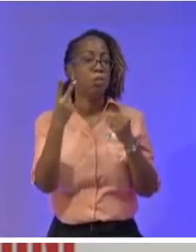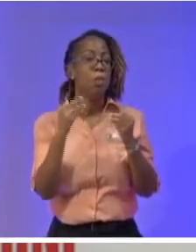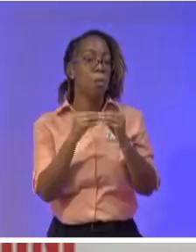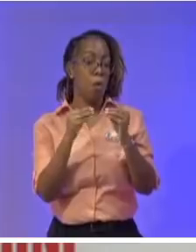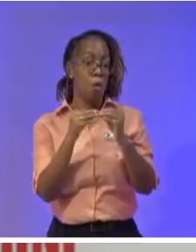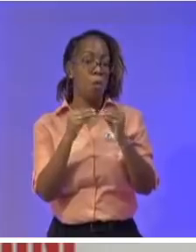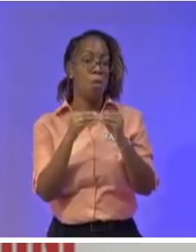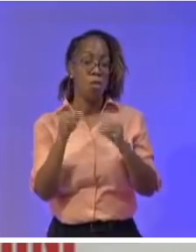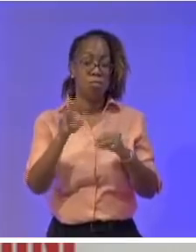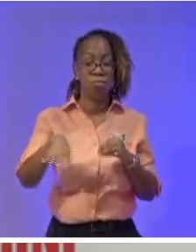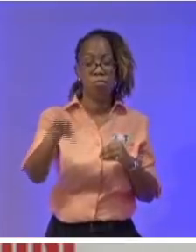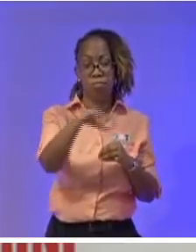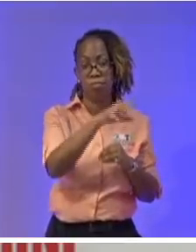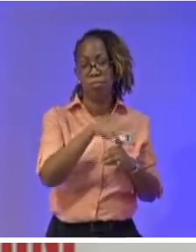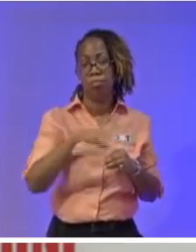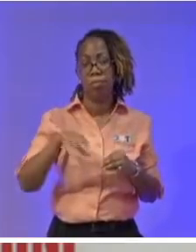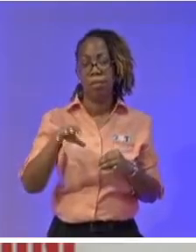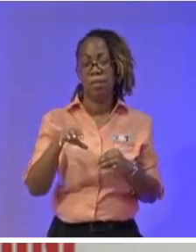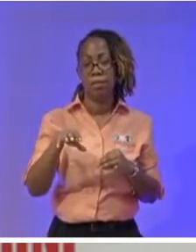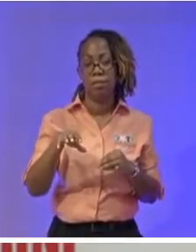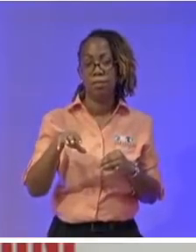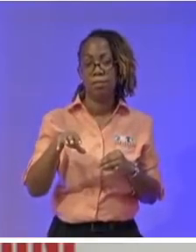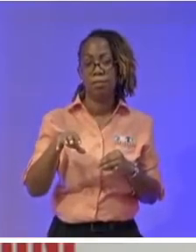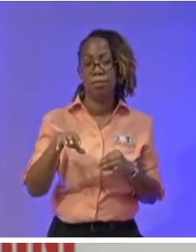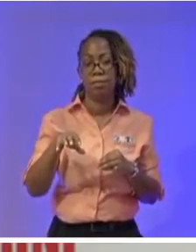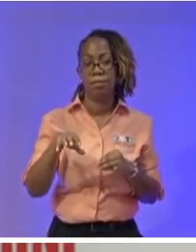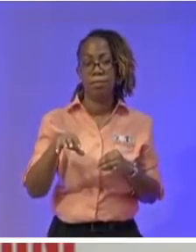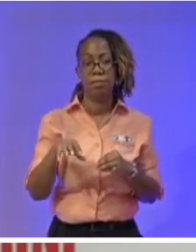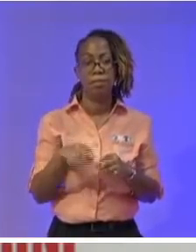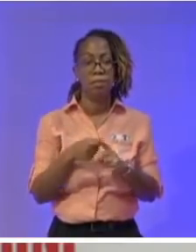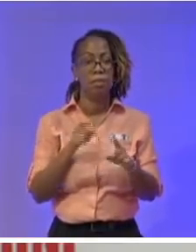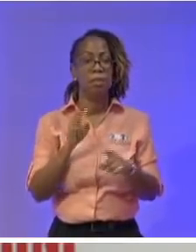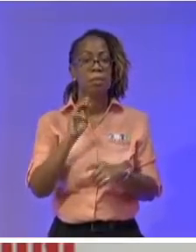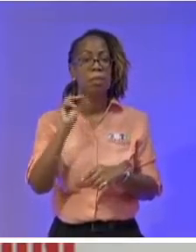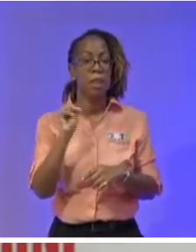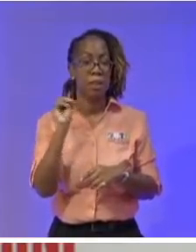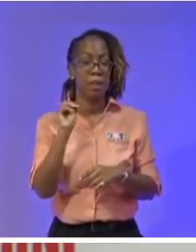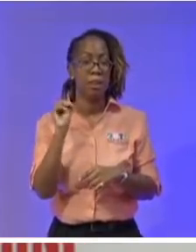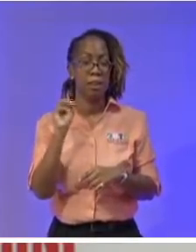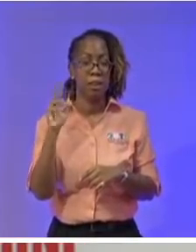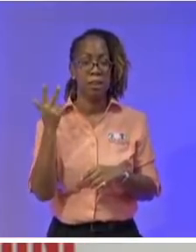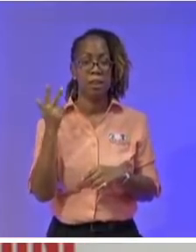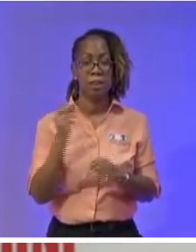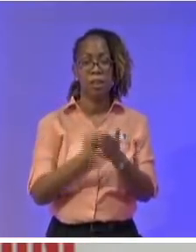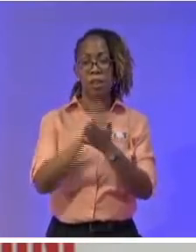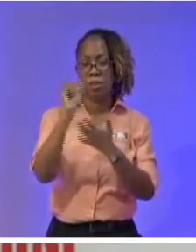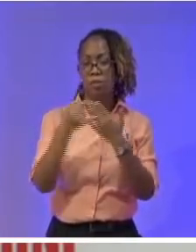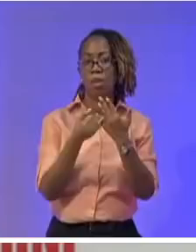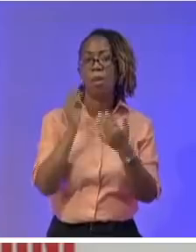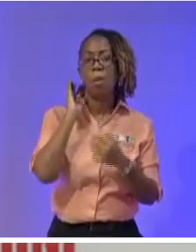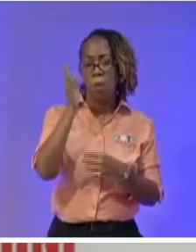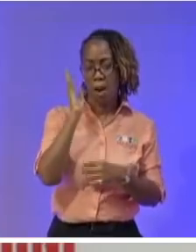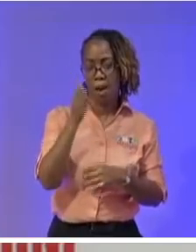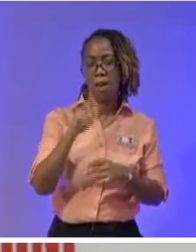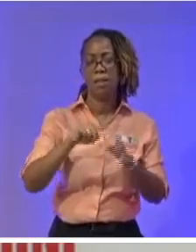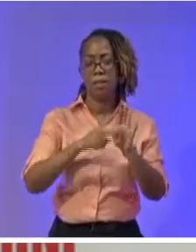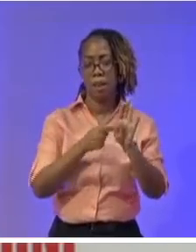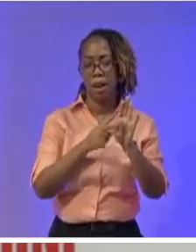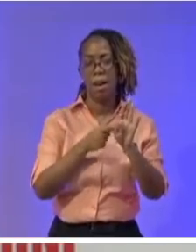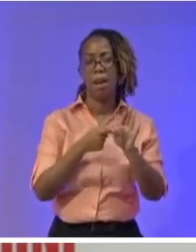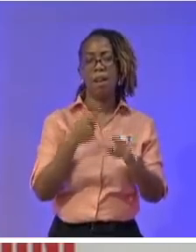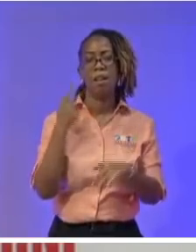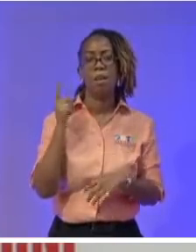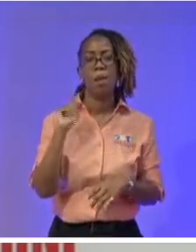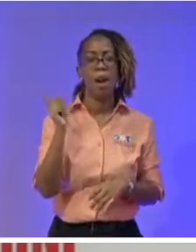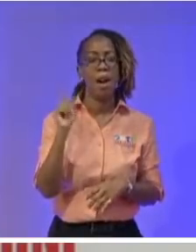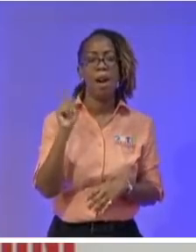officers. They will be up and running from Monday the 3rd of January. One will be at the government